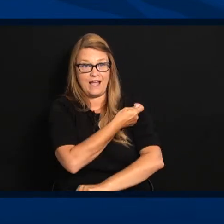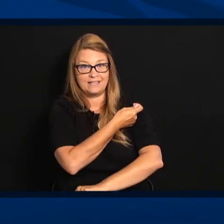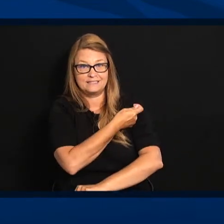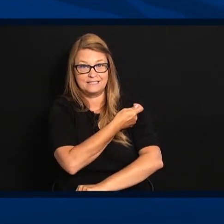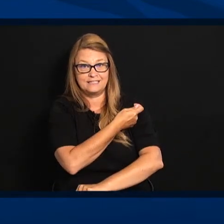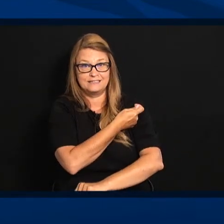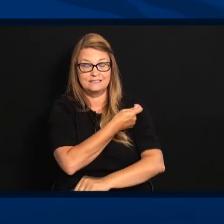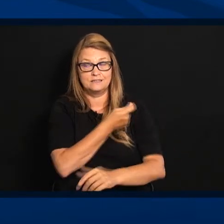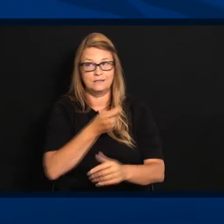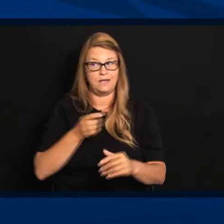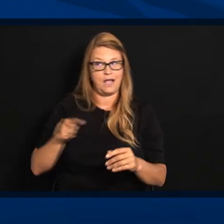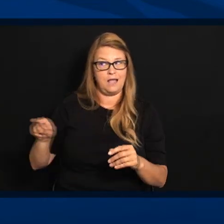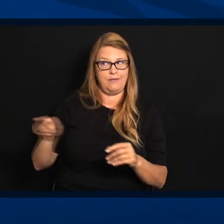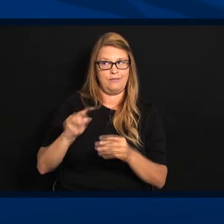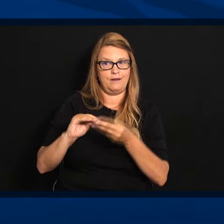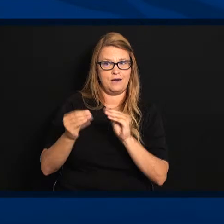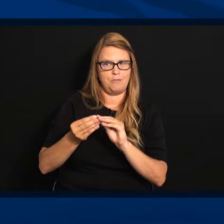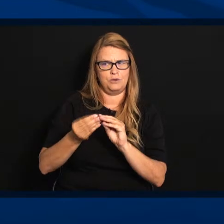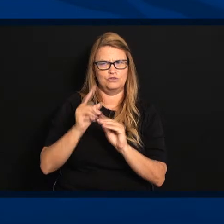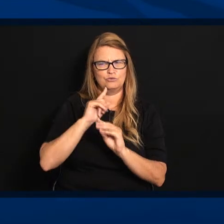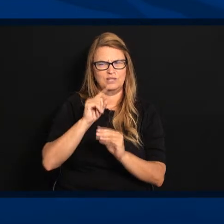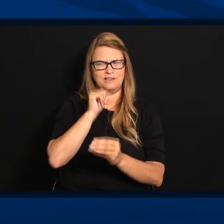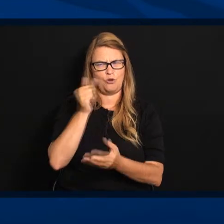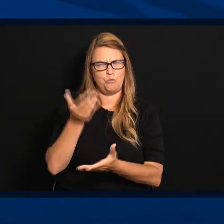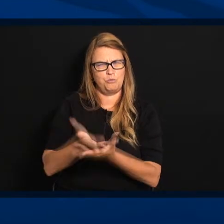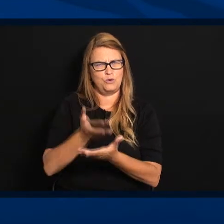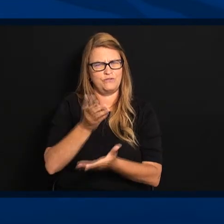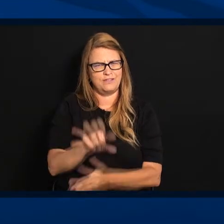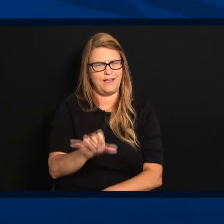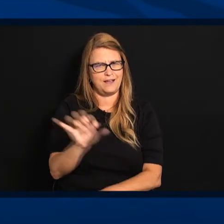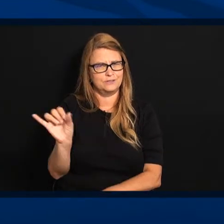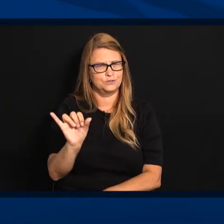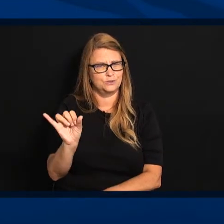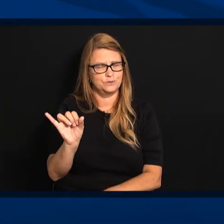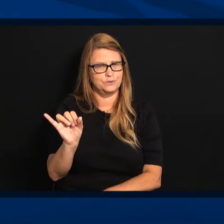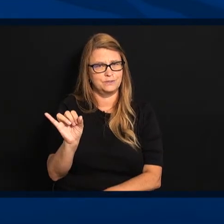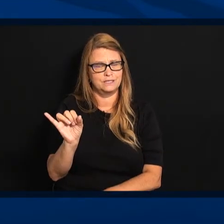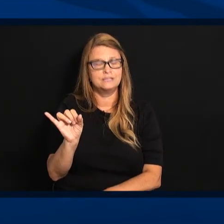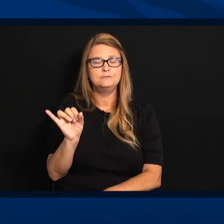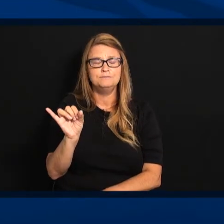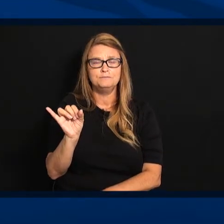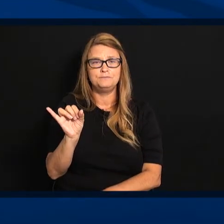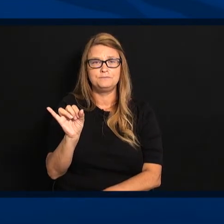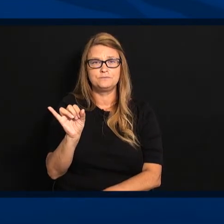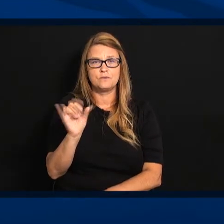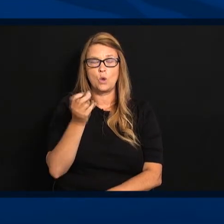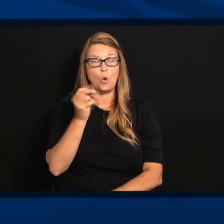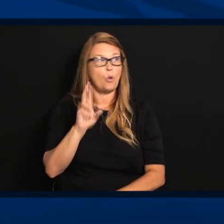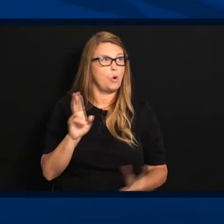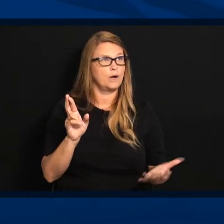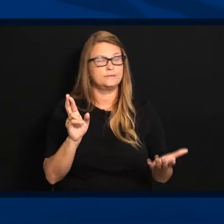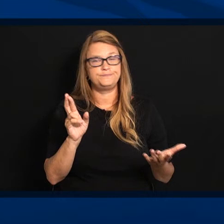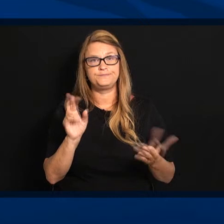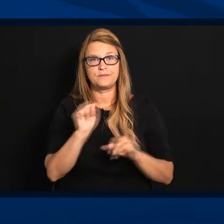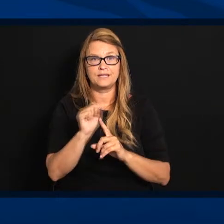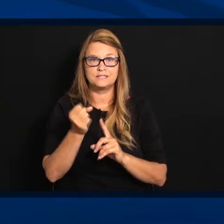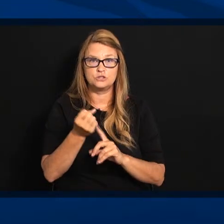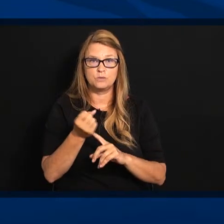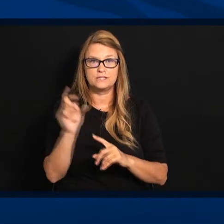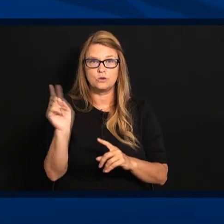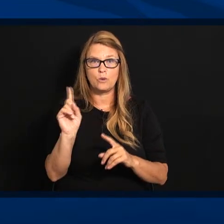the numbers wouldn't say that much really at this point? Or is it a situation where